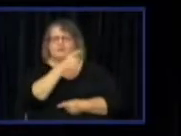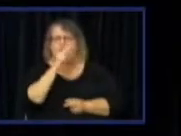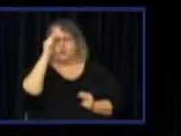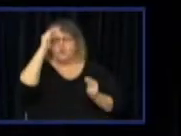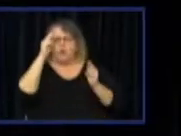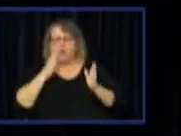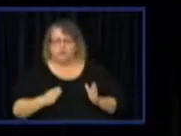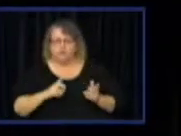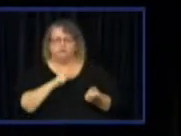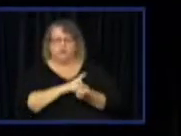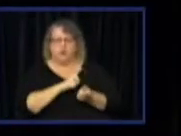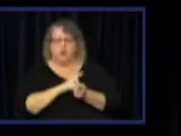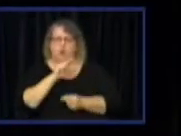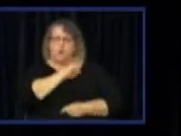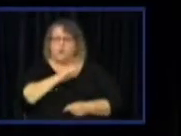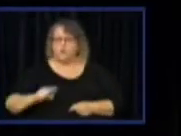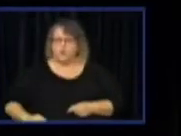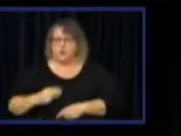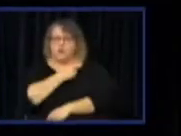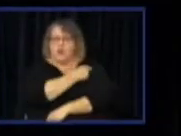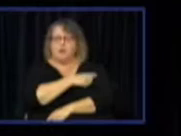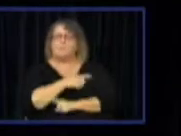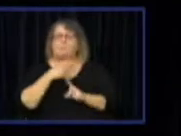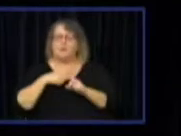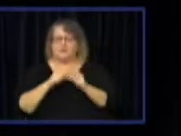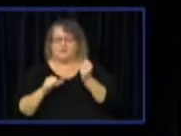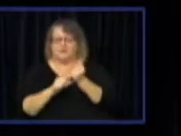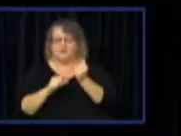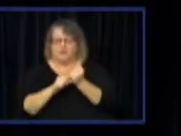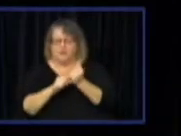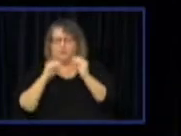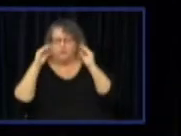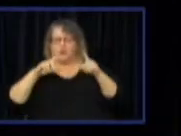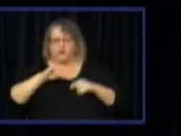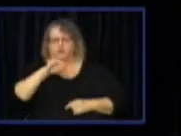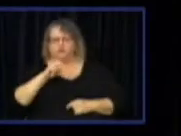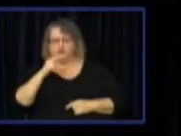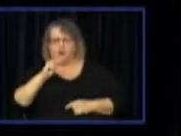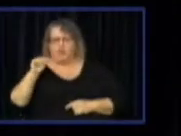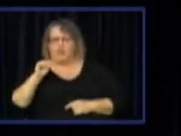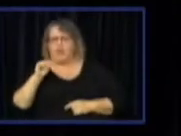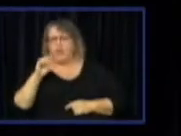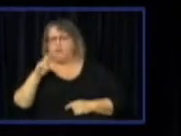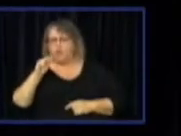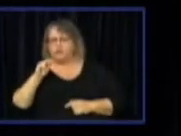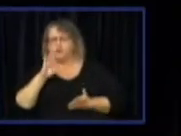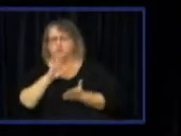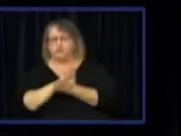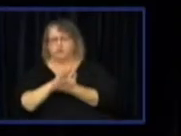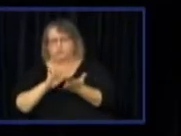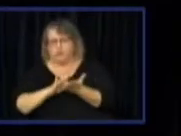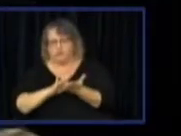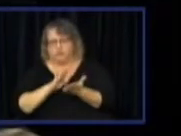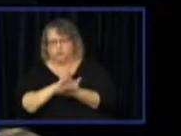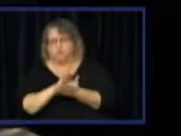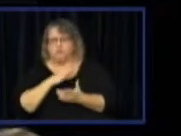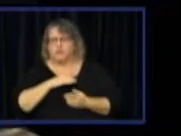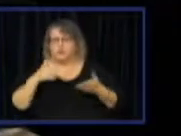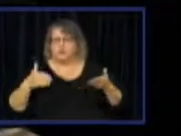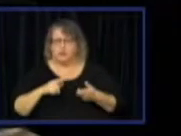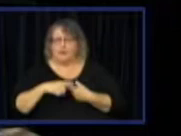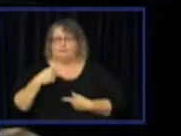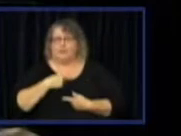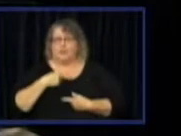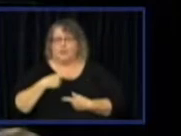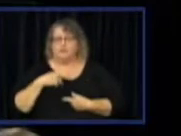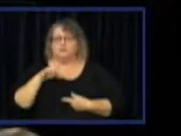Medical Center and an assistant professor at the John A. Burns School of Medicine. I would also like to introduce Miss